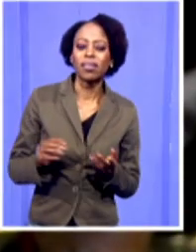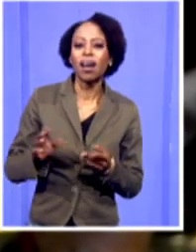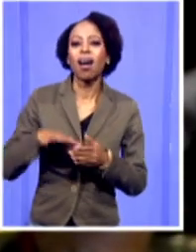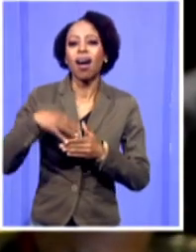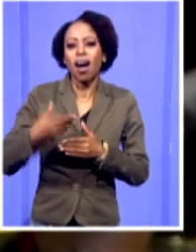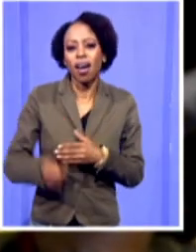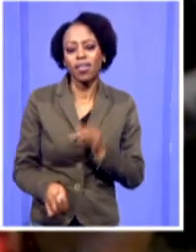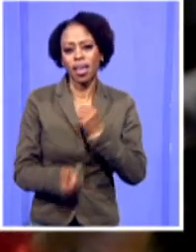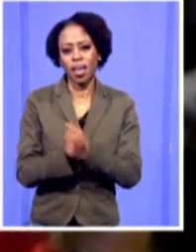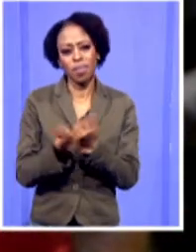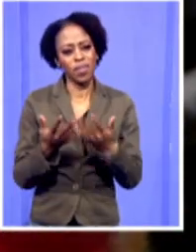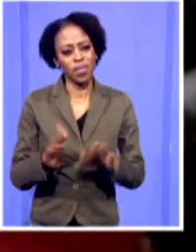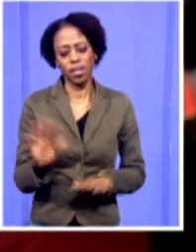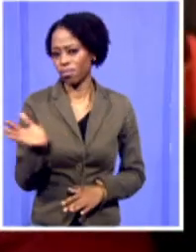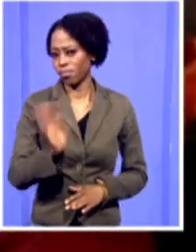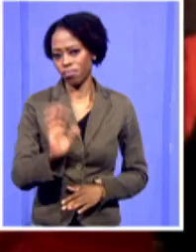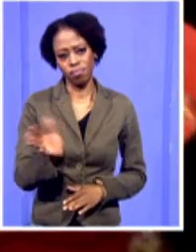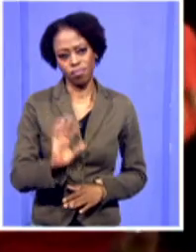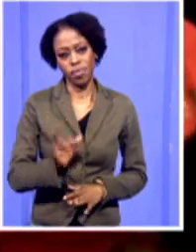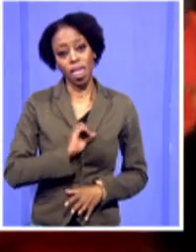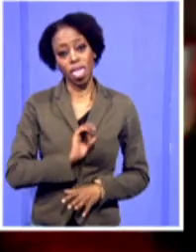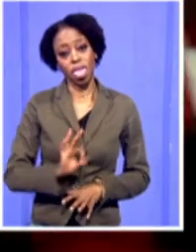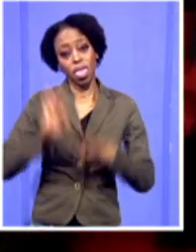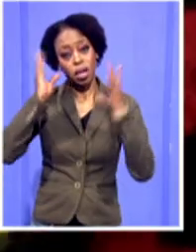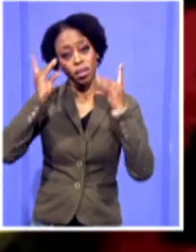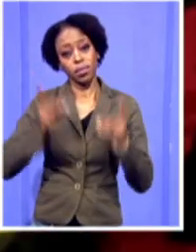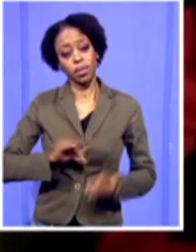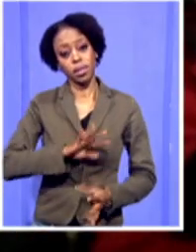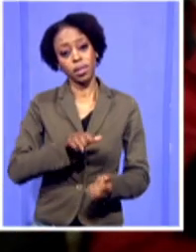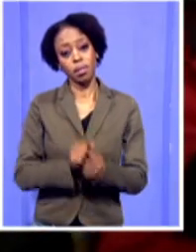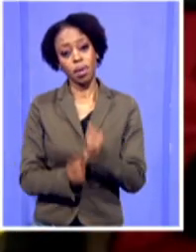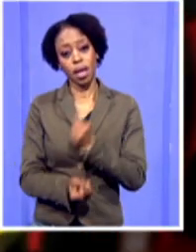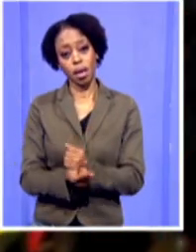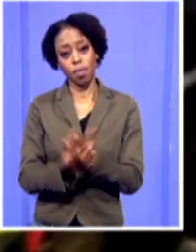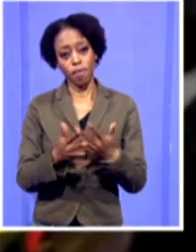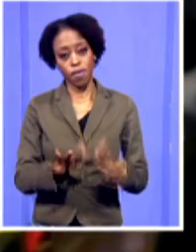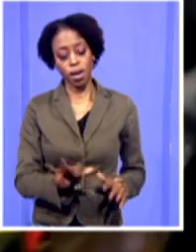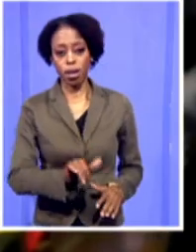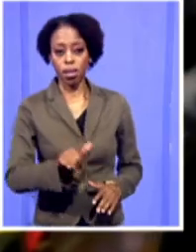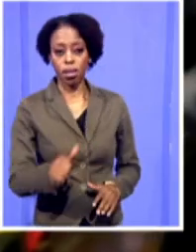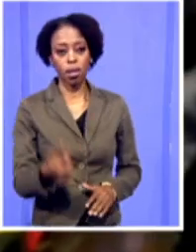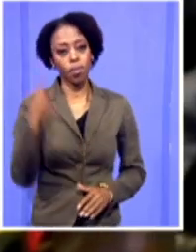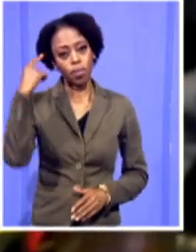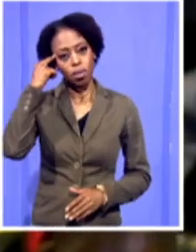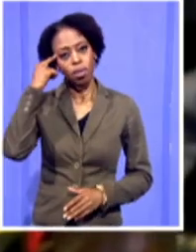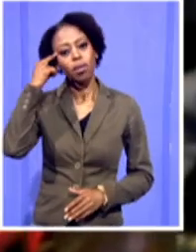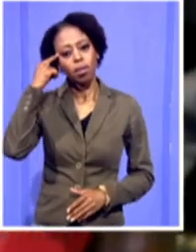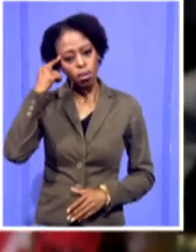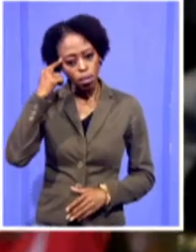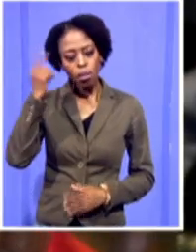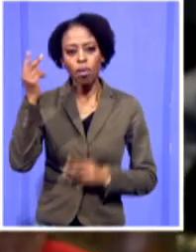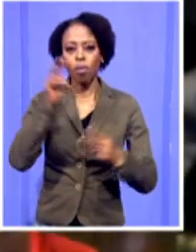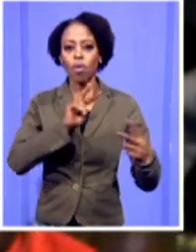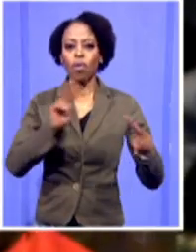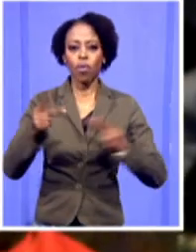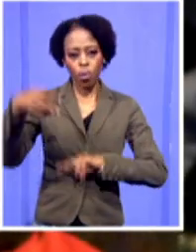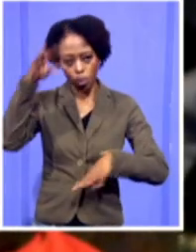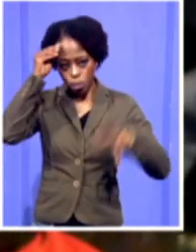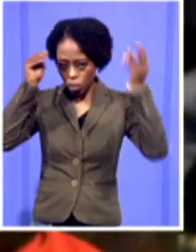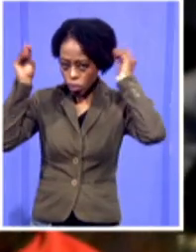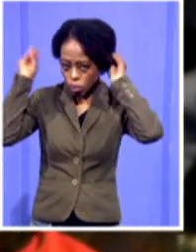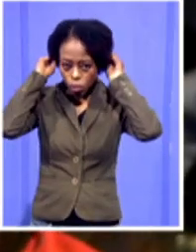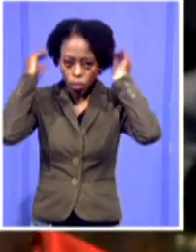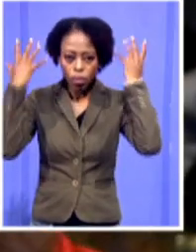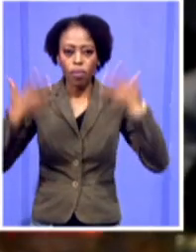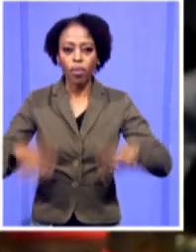been made. Once decisions and summaries are made, we believe they have taken every view into account and they